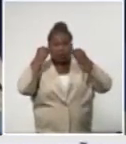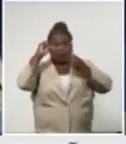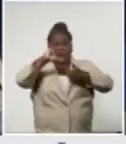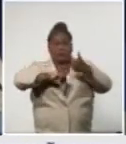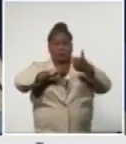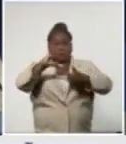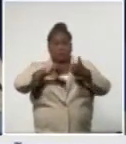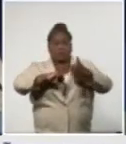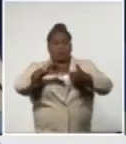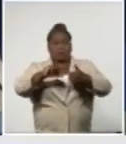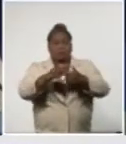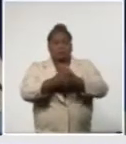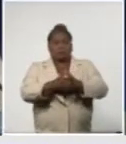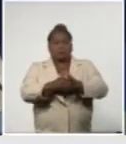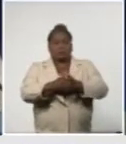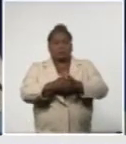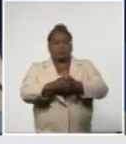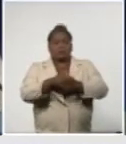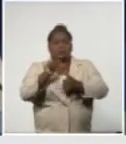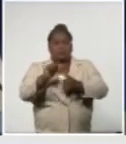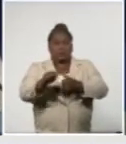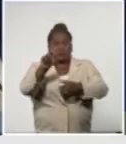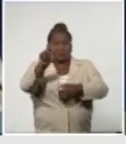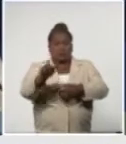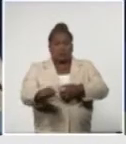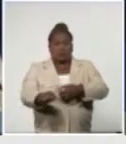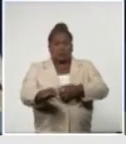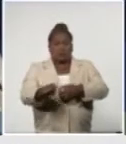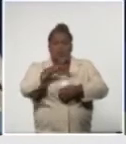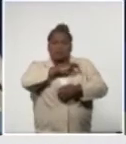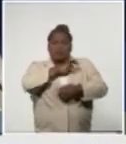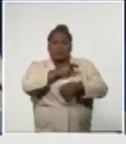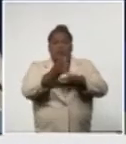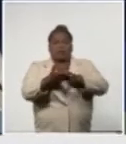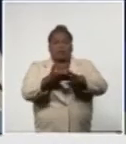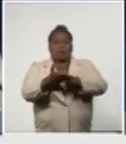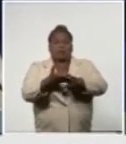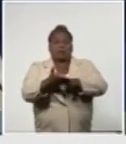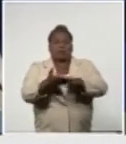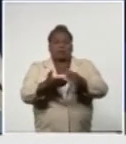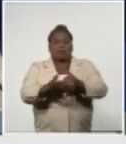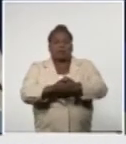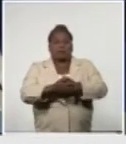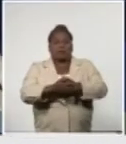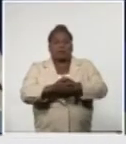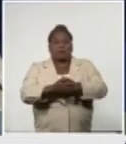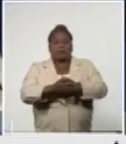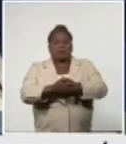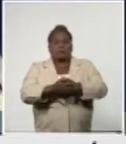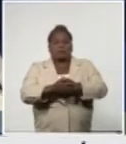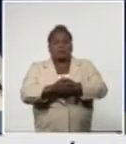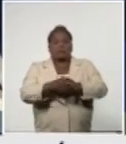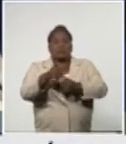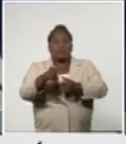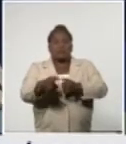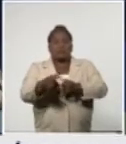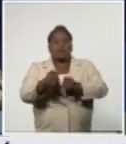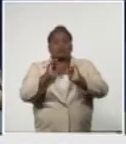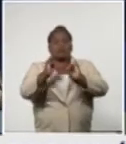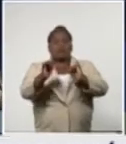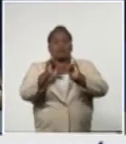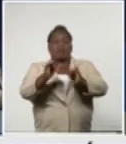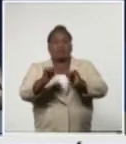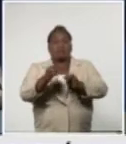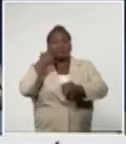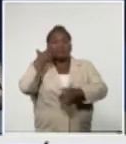is most important to be aware of the development of this disease. Much more when one takes into account